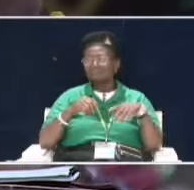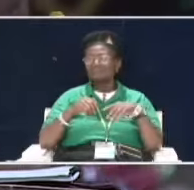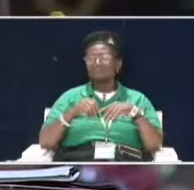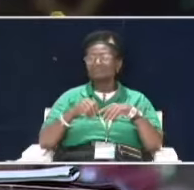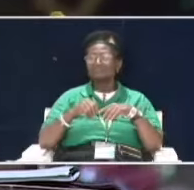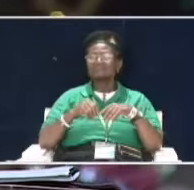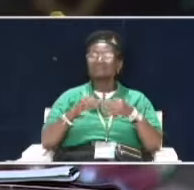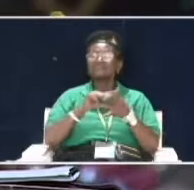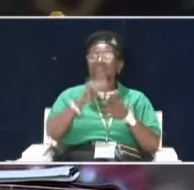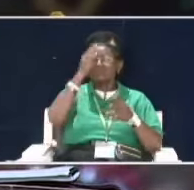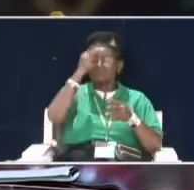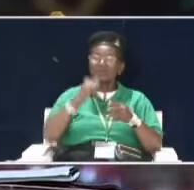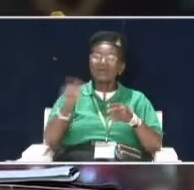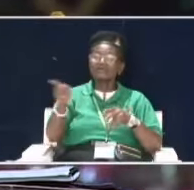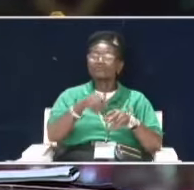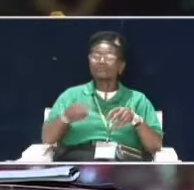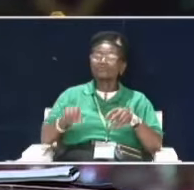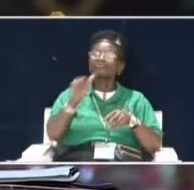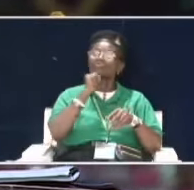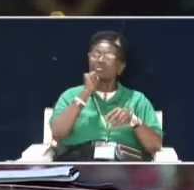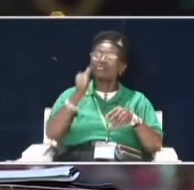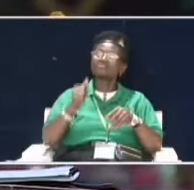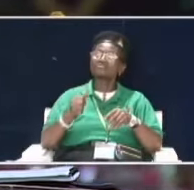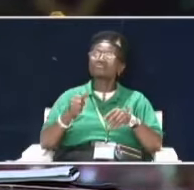That's why you should not